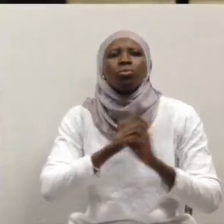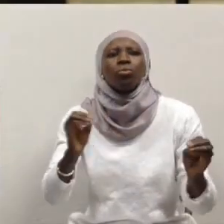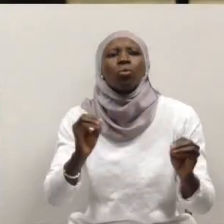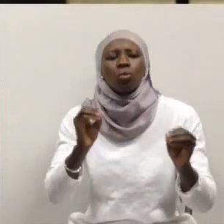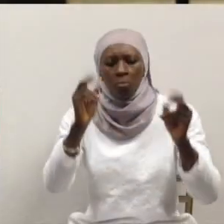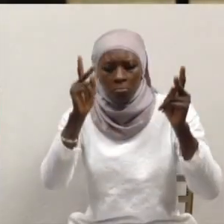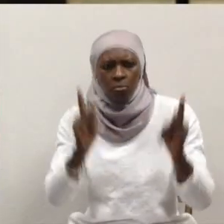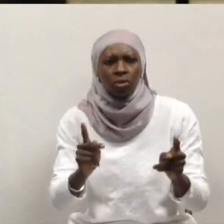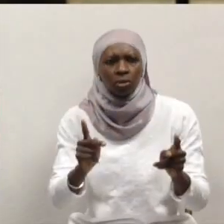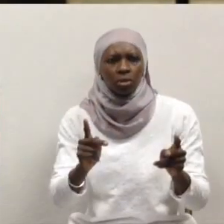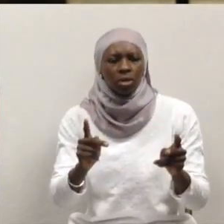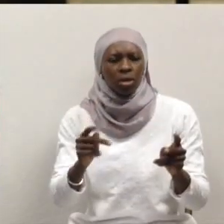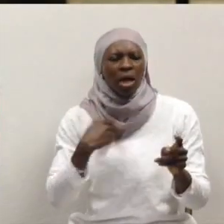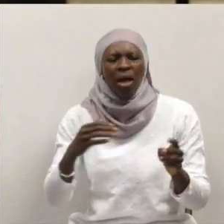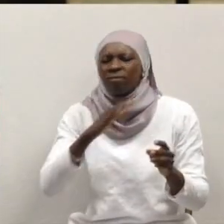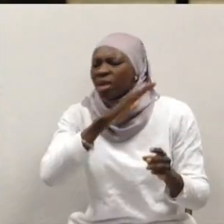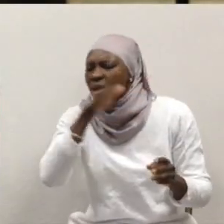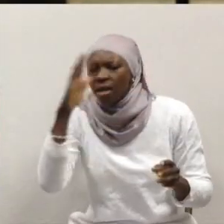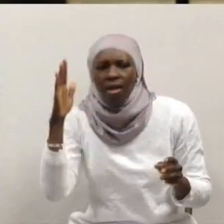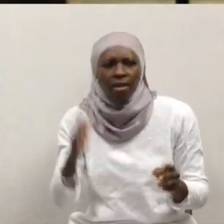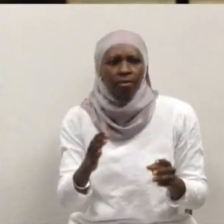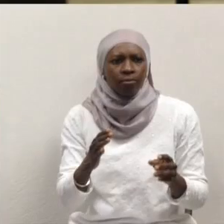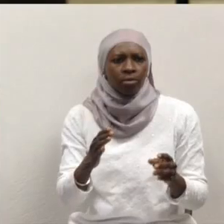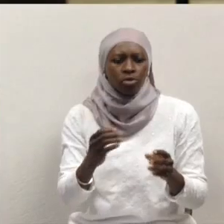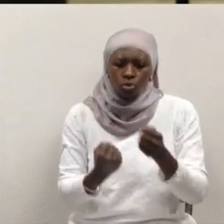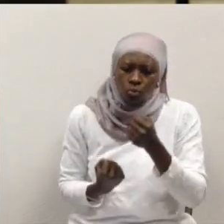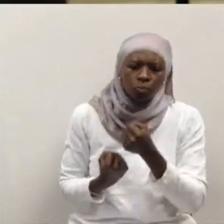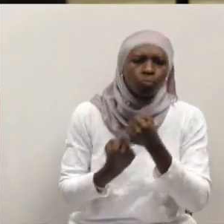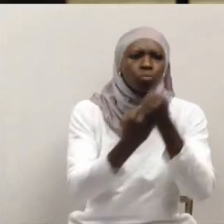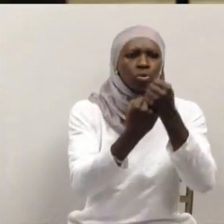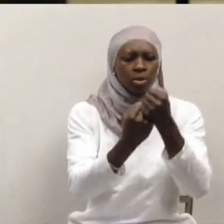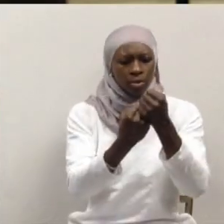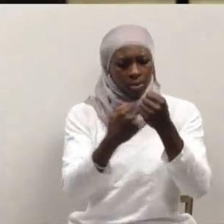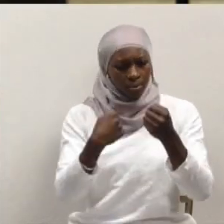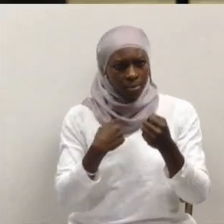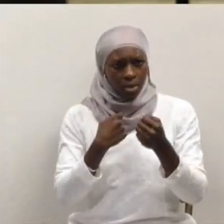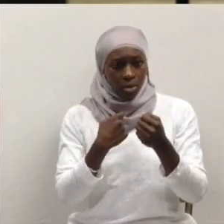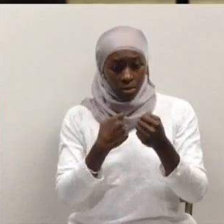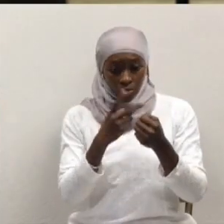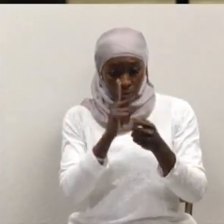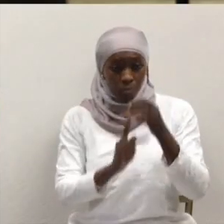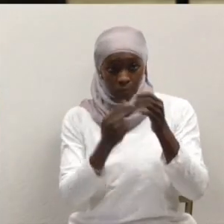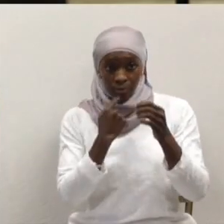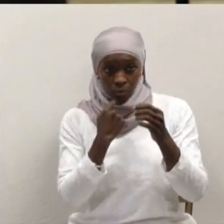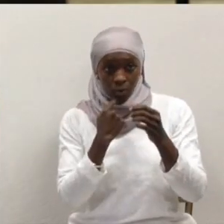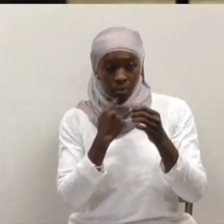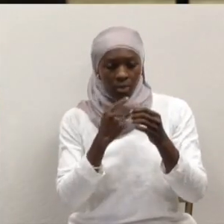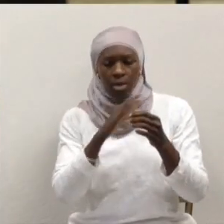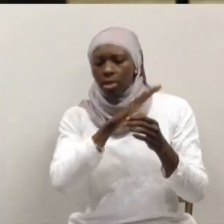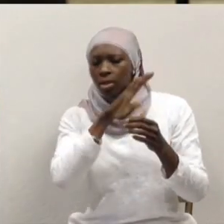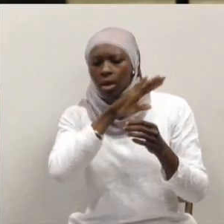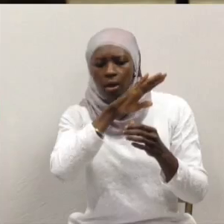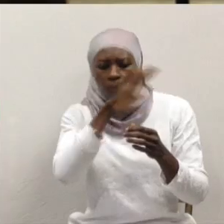ever paid as much and supported me as much financially and physically as Abu Bakr has done.